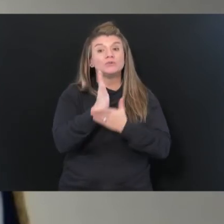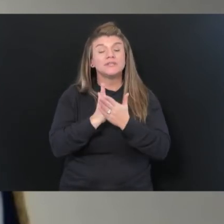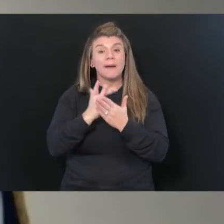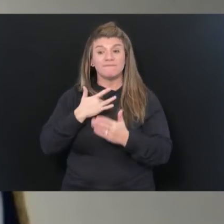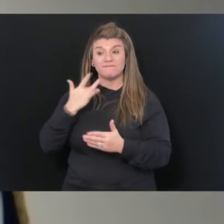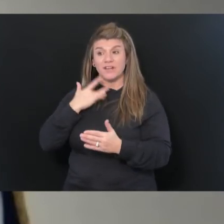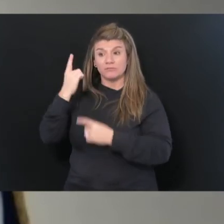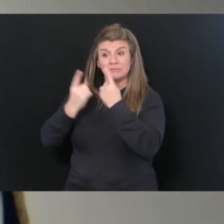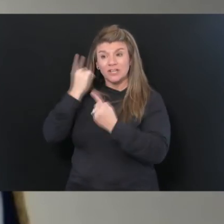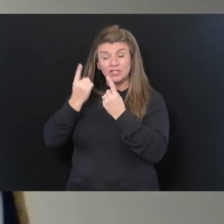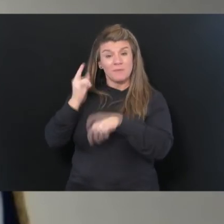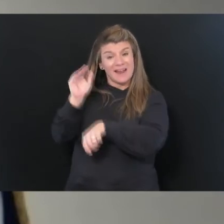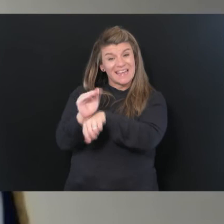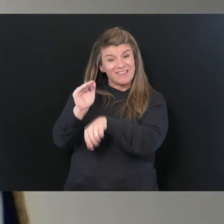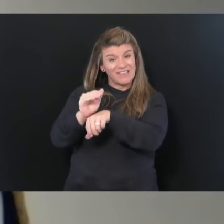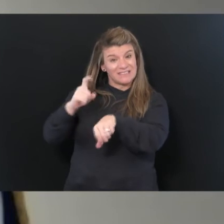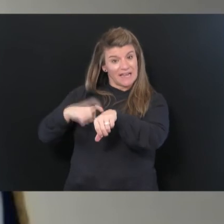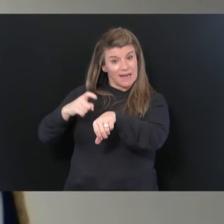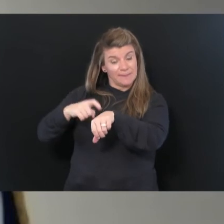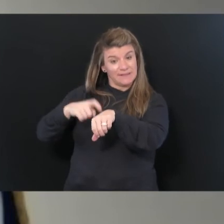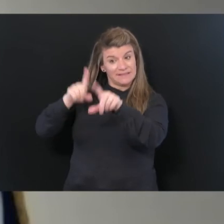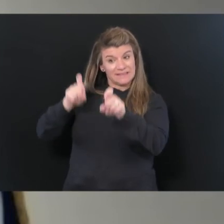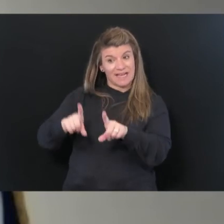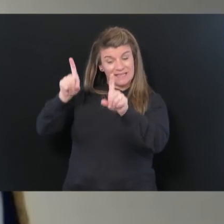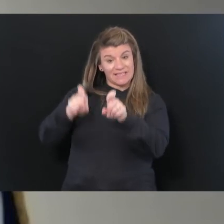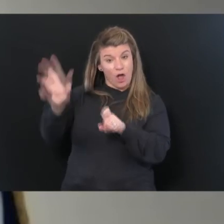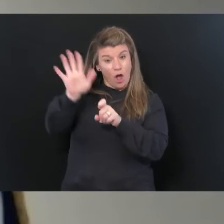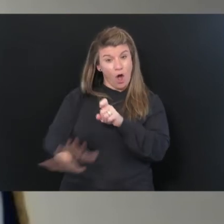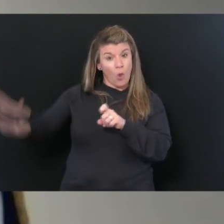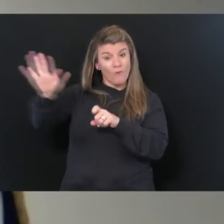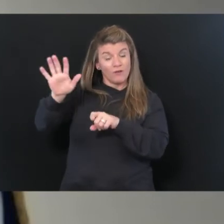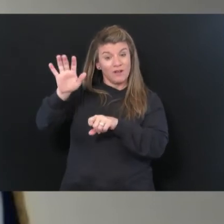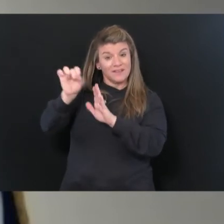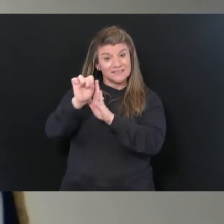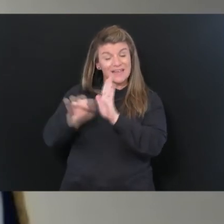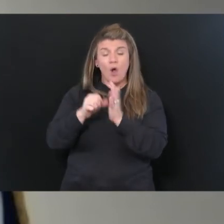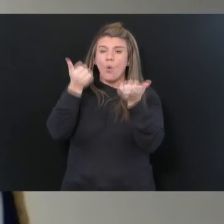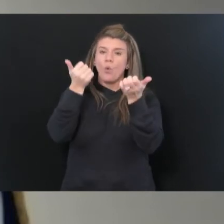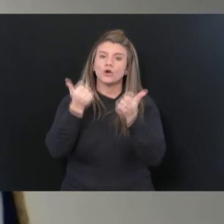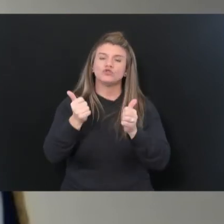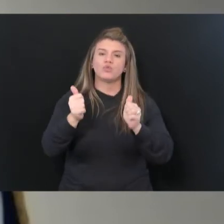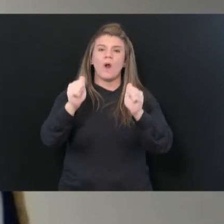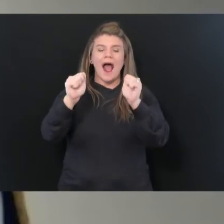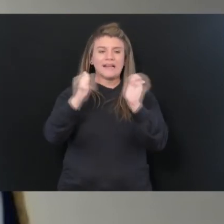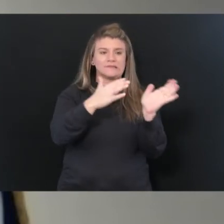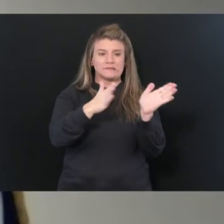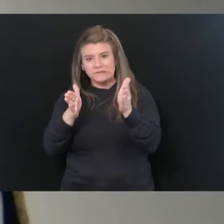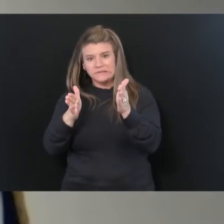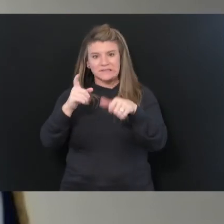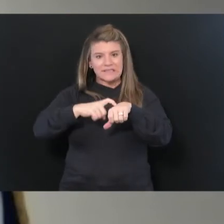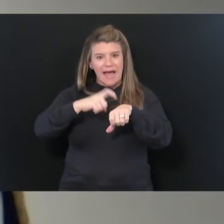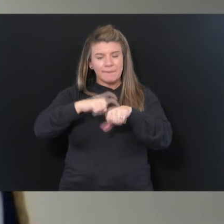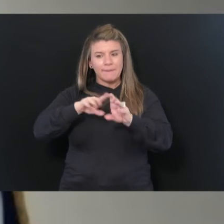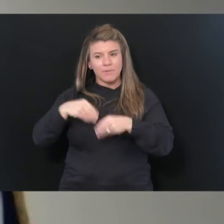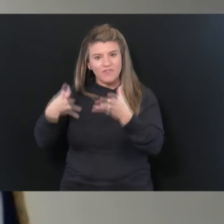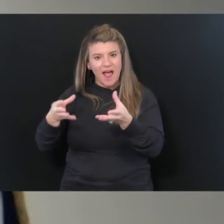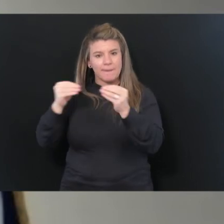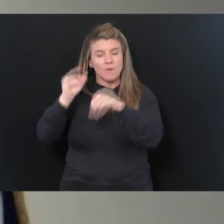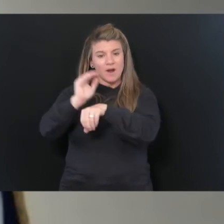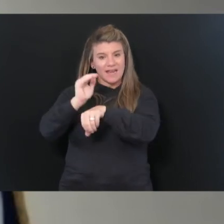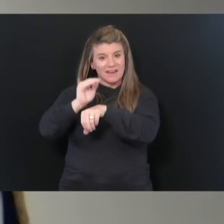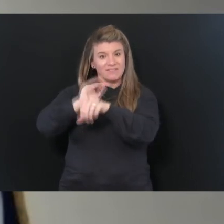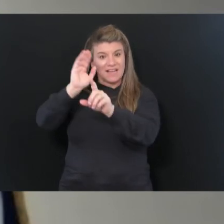to evening testing throughout the state. We're trying to move folks into areas and provide evening testing.